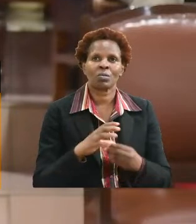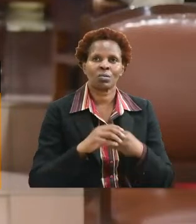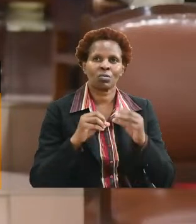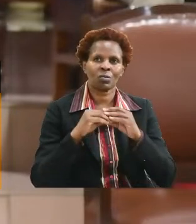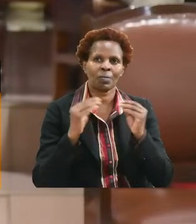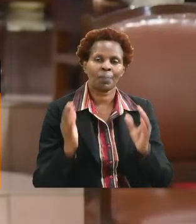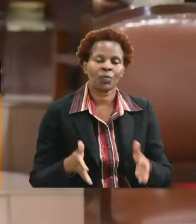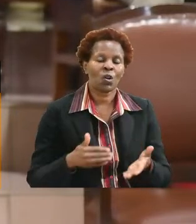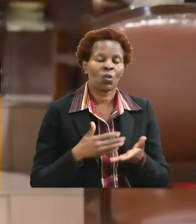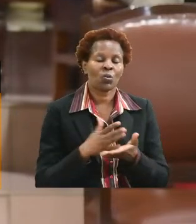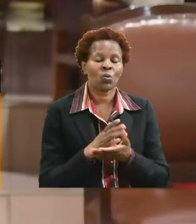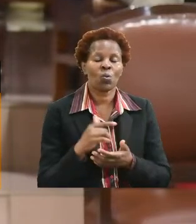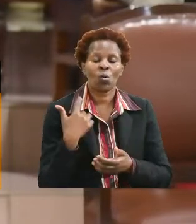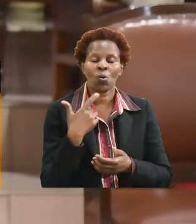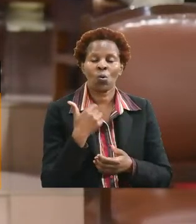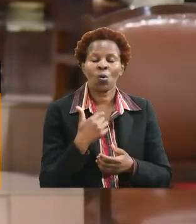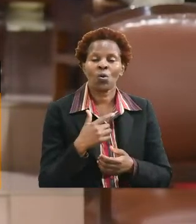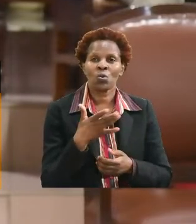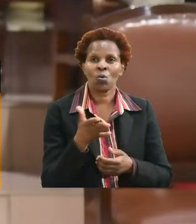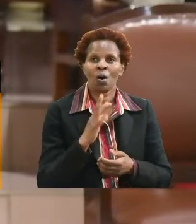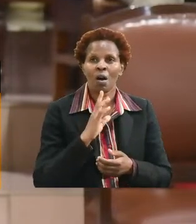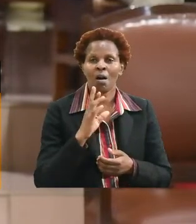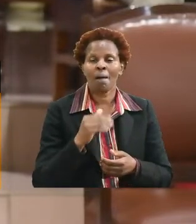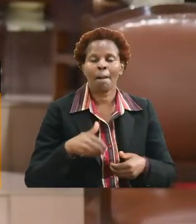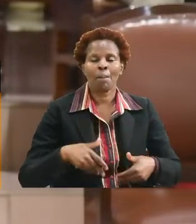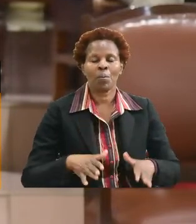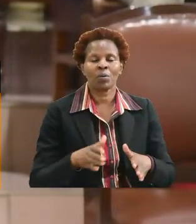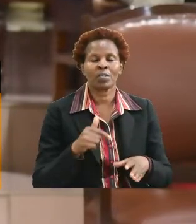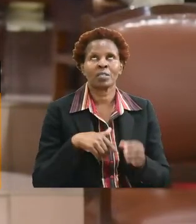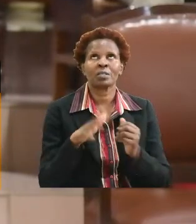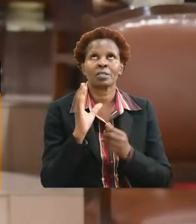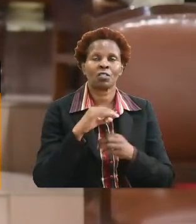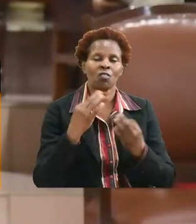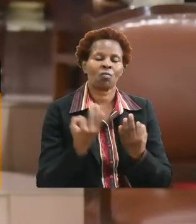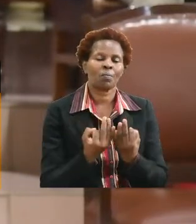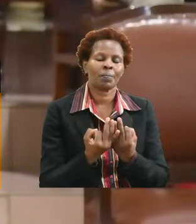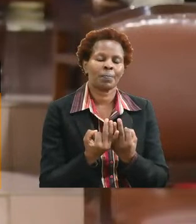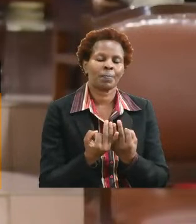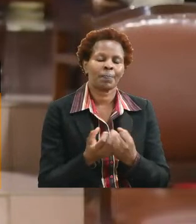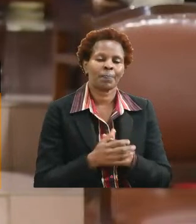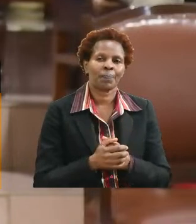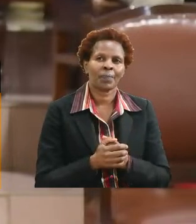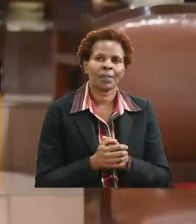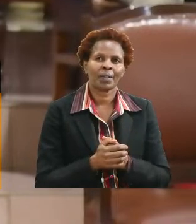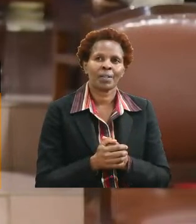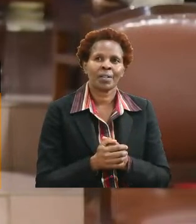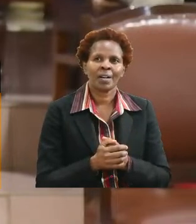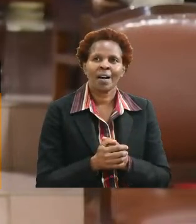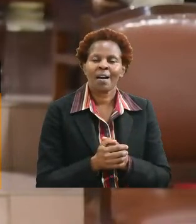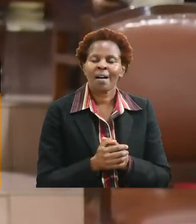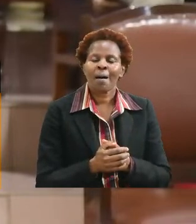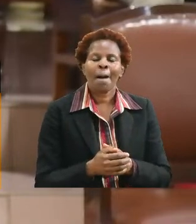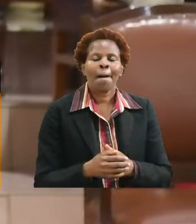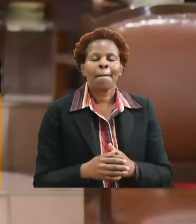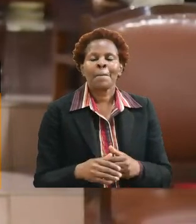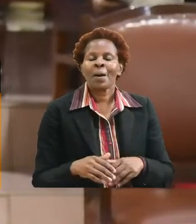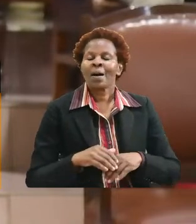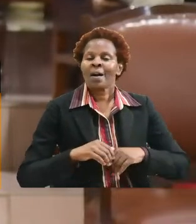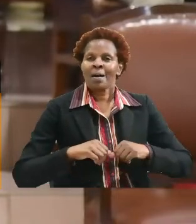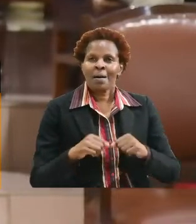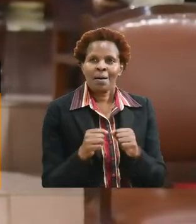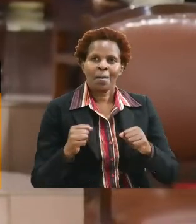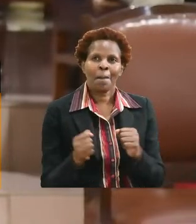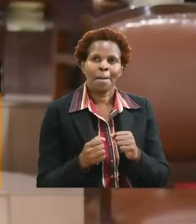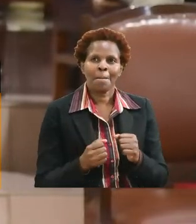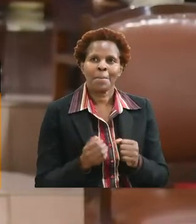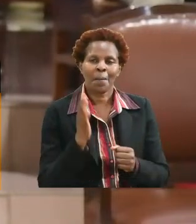we have been born in the family of God. Praise be to God. So as we say Happy Mother's Day, we can also celebrate